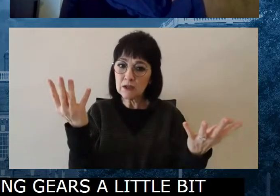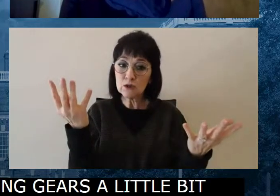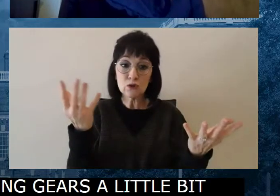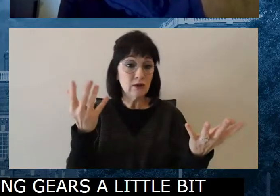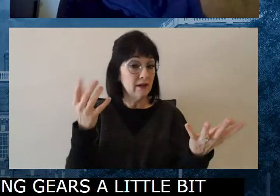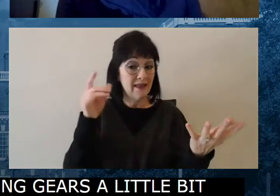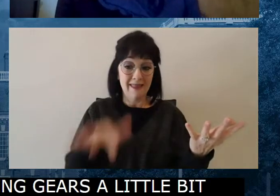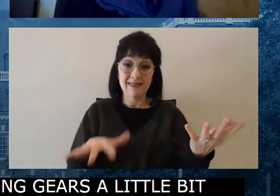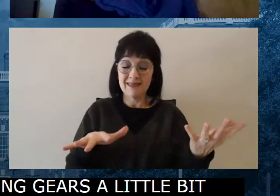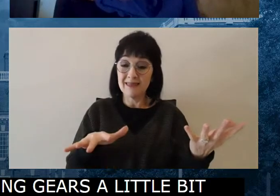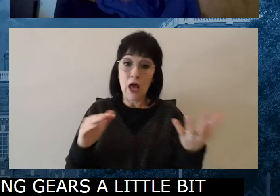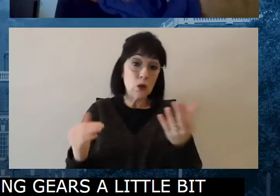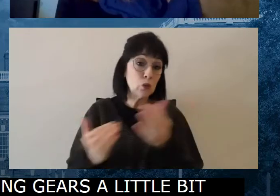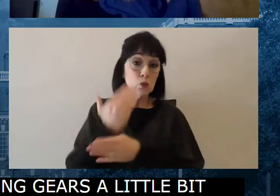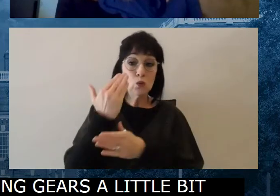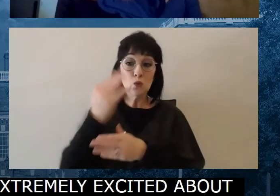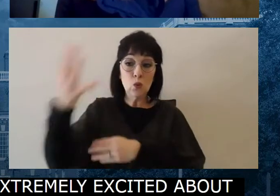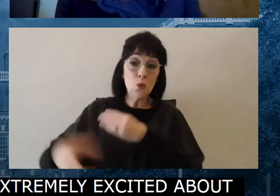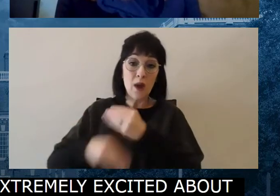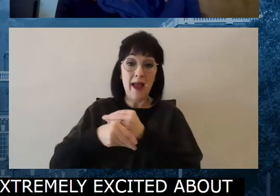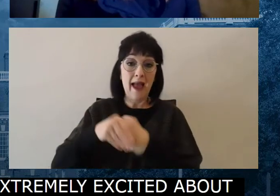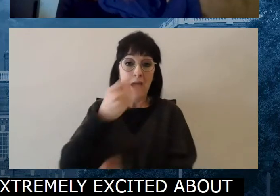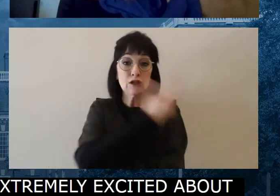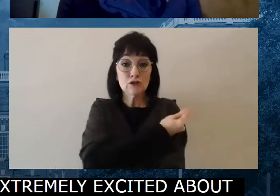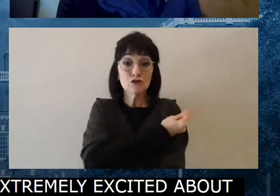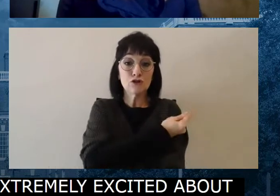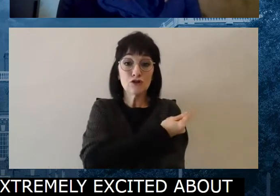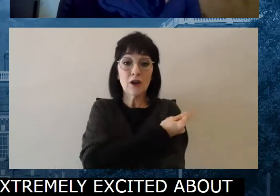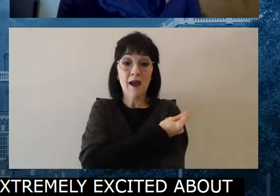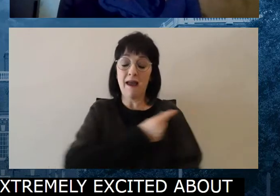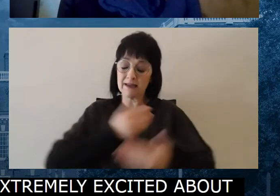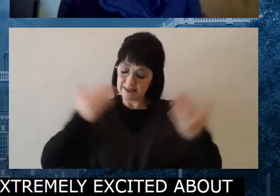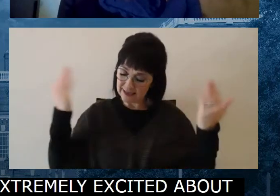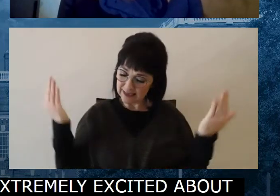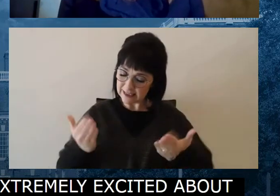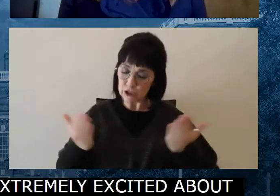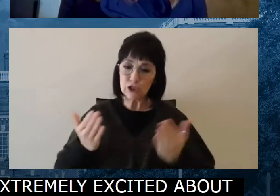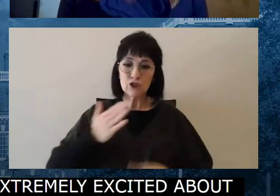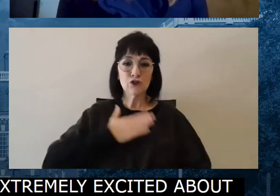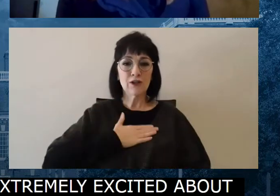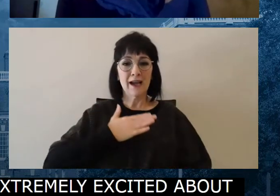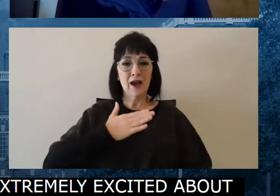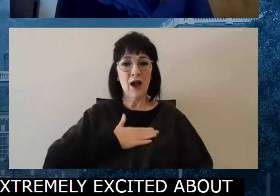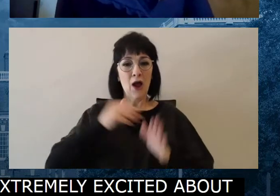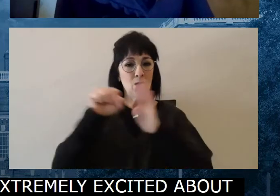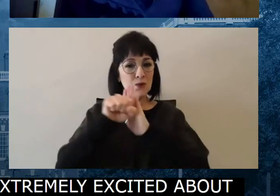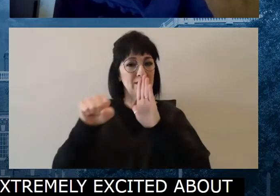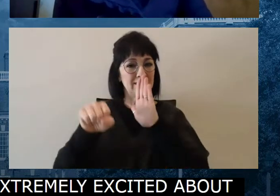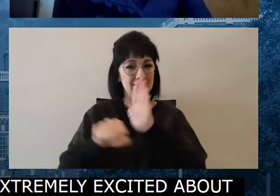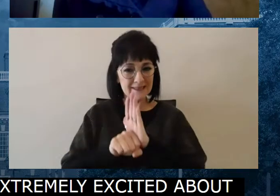new vaccine in the mix and in our state as of this morning.